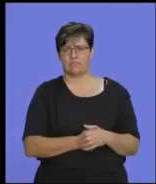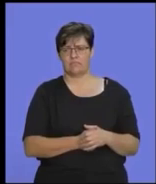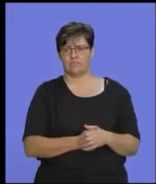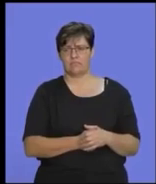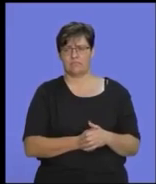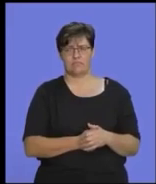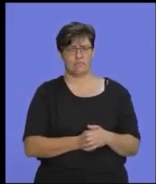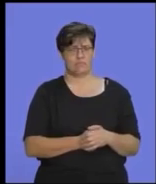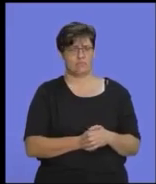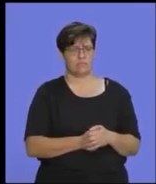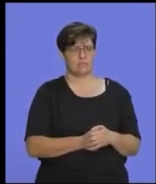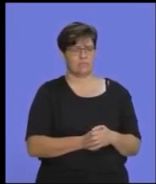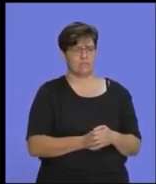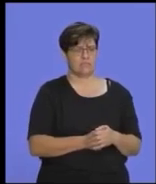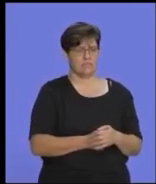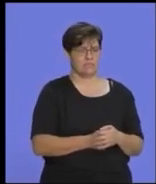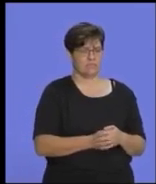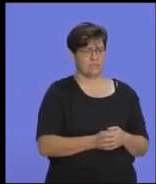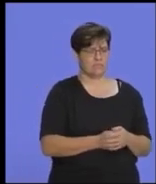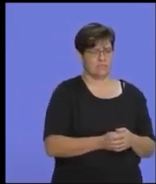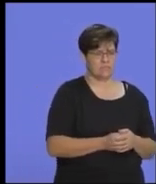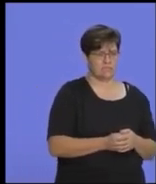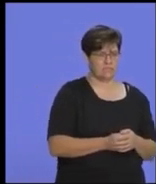And on the calculator, this is...